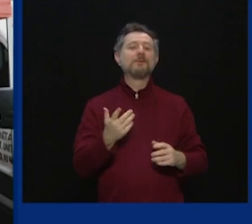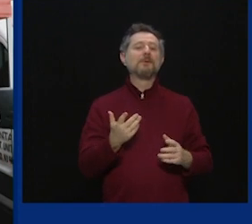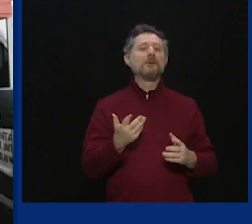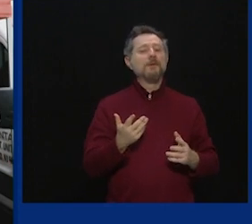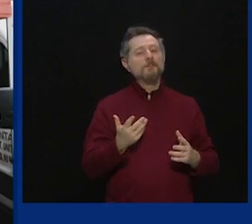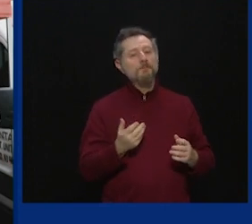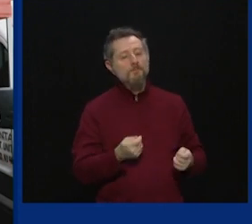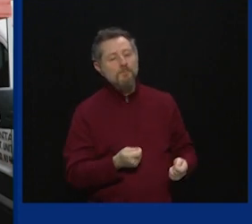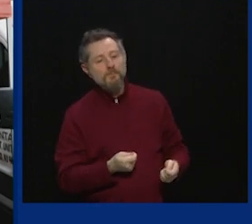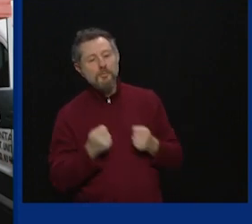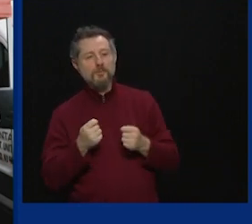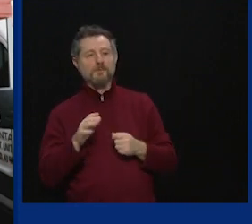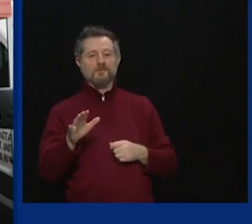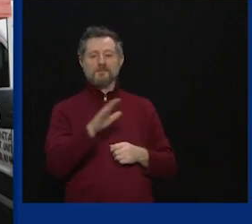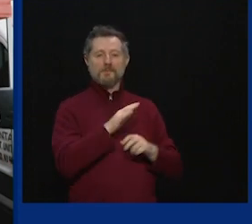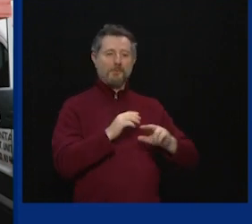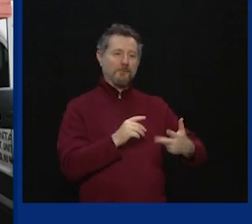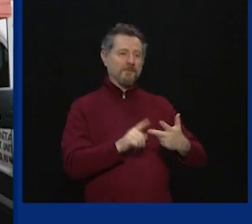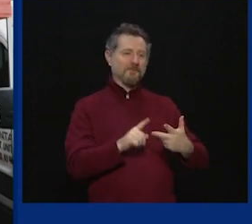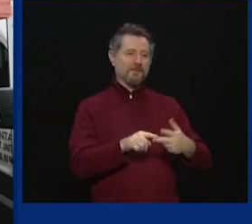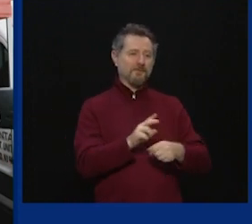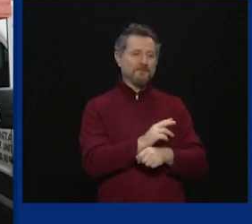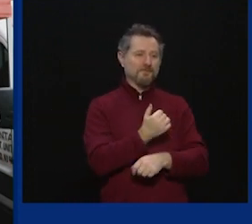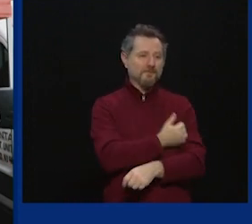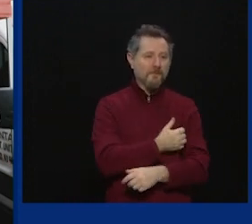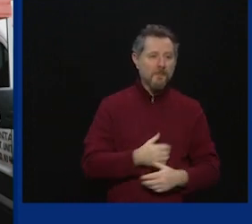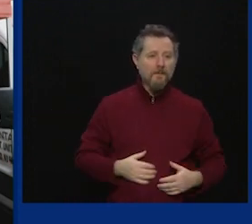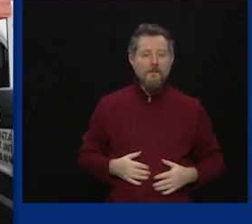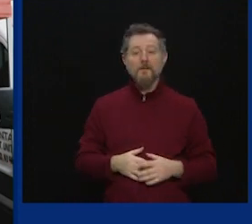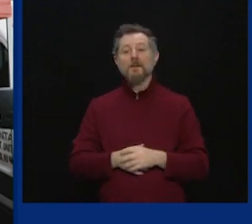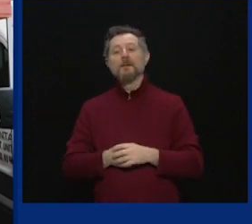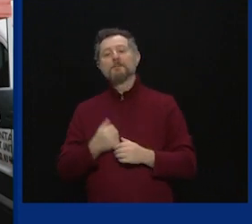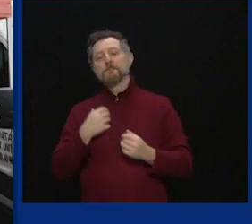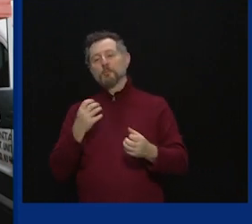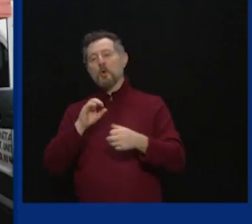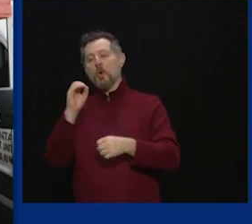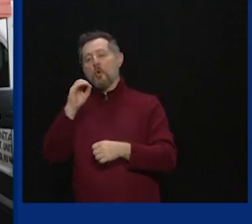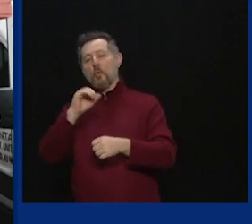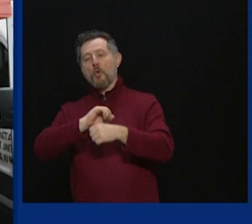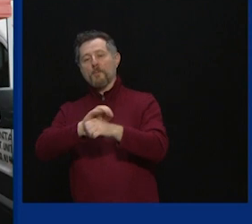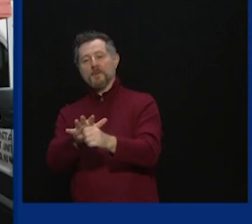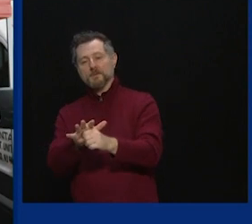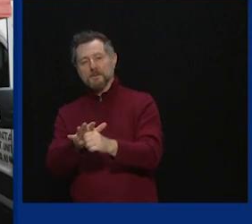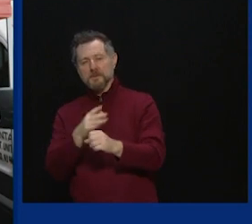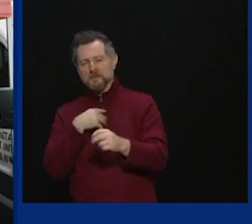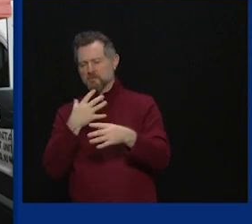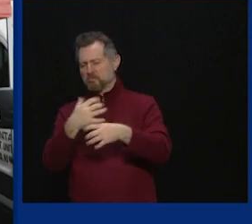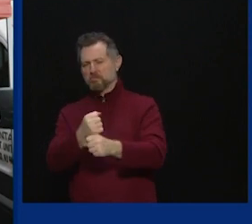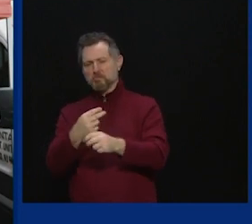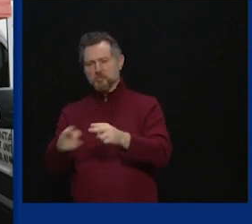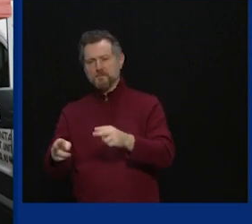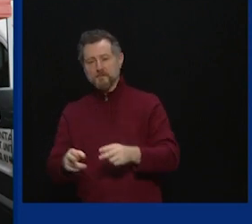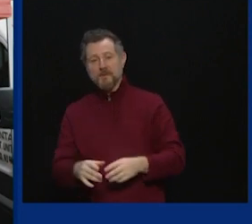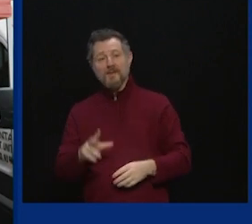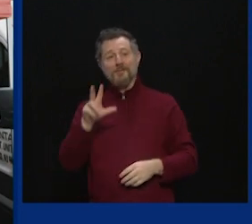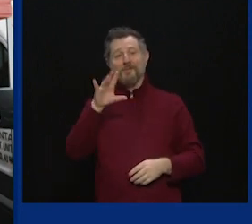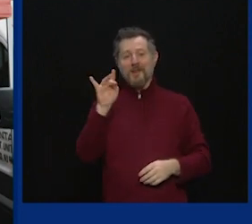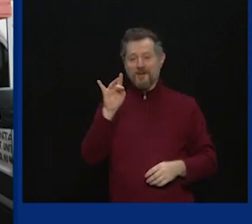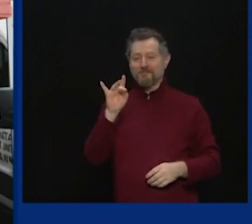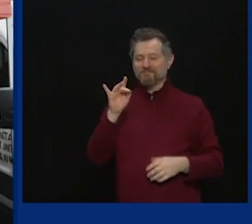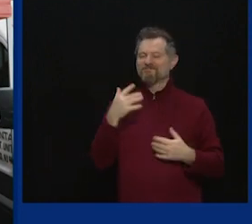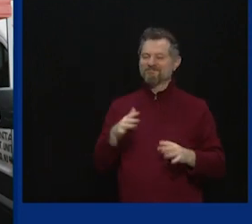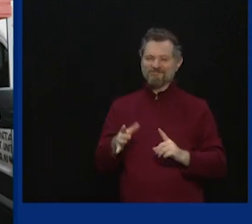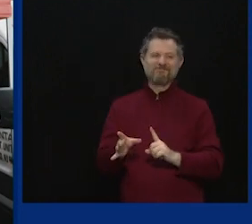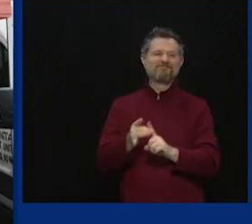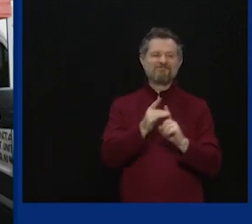pandemic. Again, I mentioned Omicron real quickly here. We have 38 cases. The most are New York City,